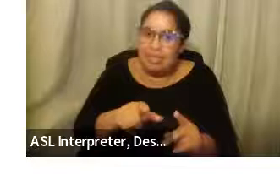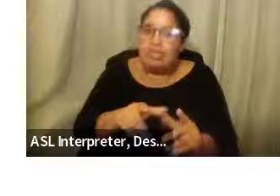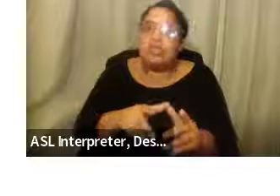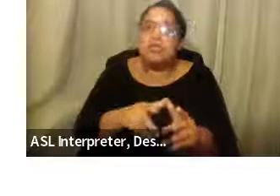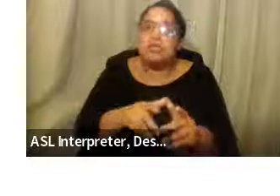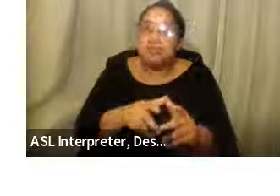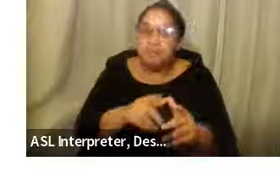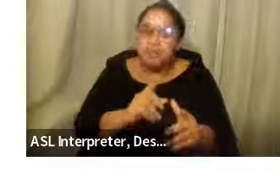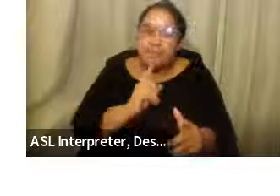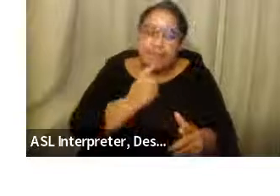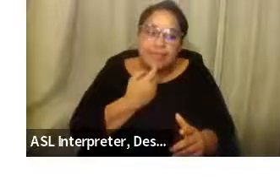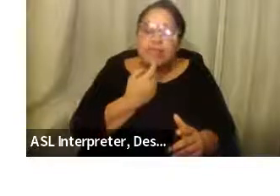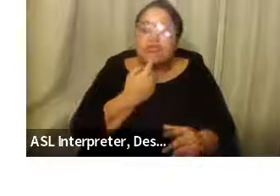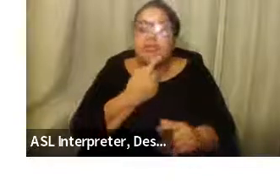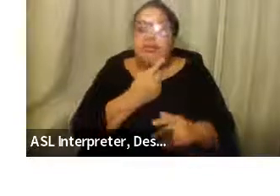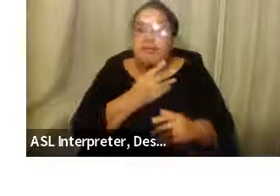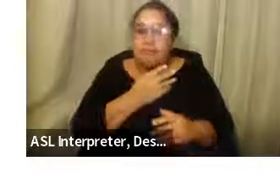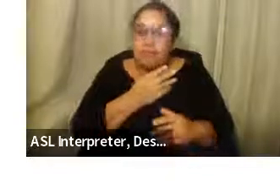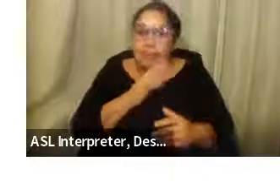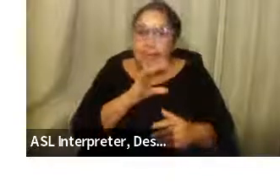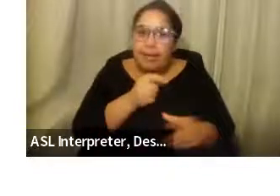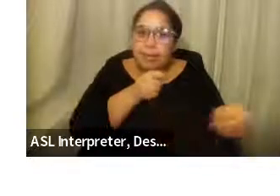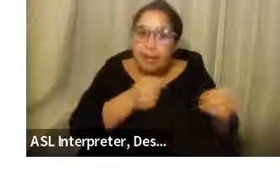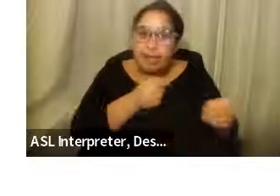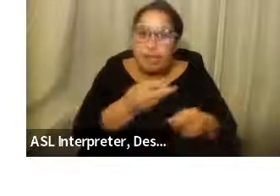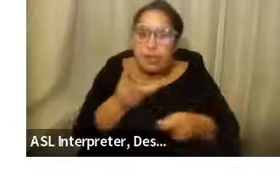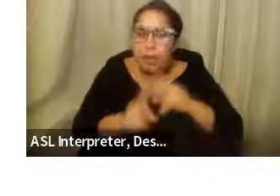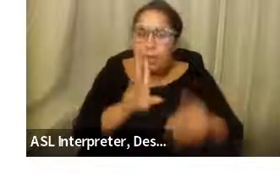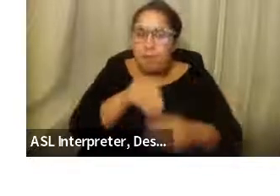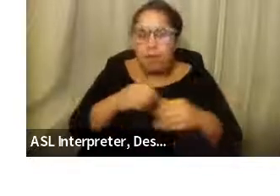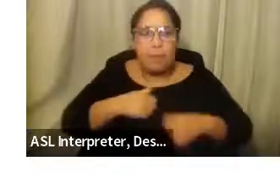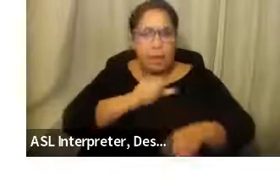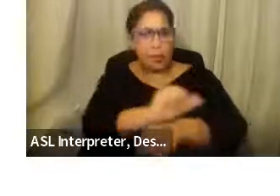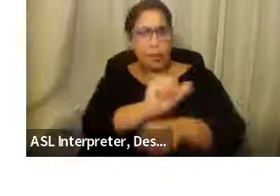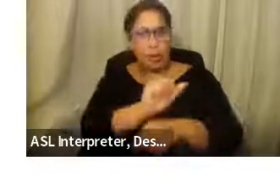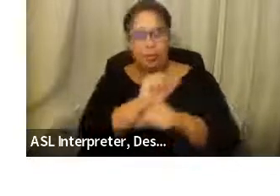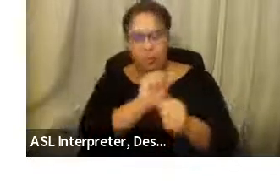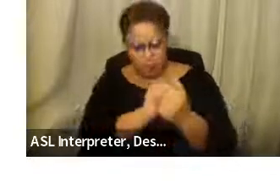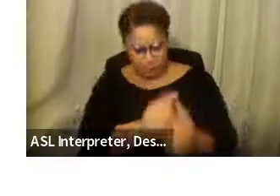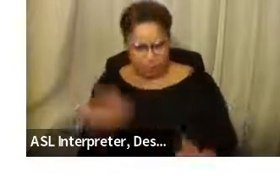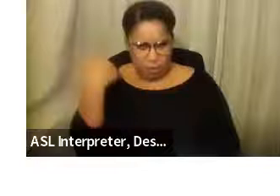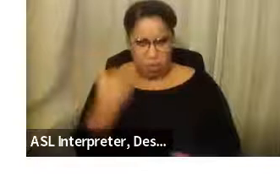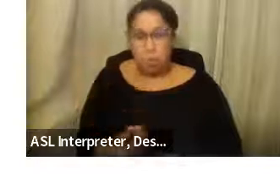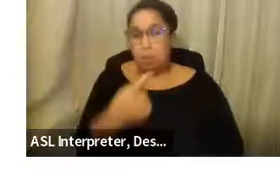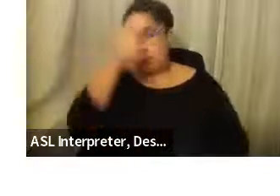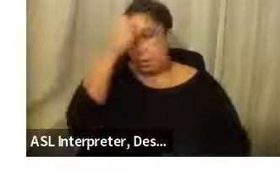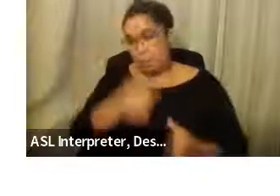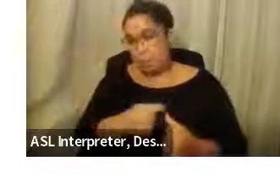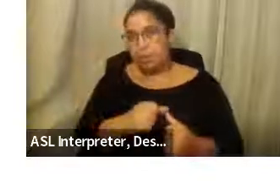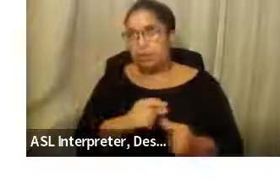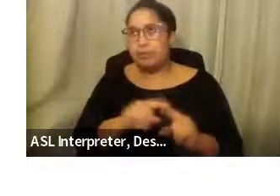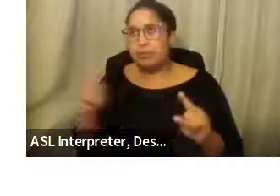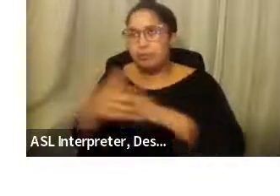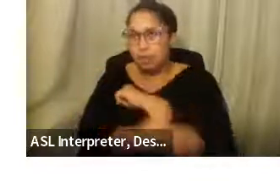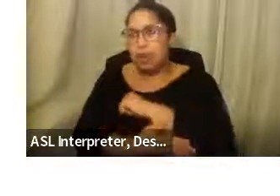case management. I've actually dealt with a few people like this in my career, And I remember one specifically in a different